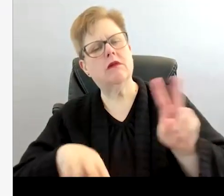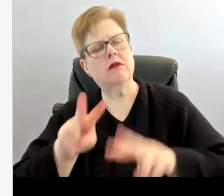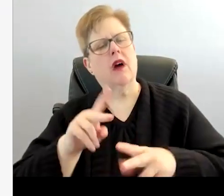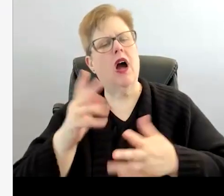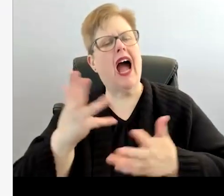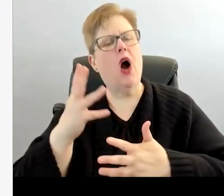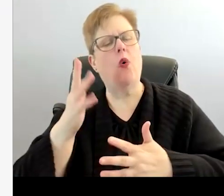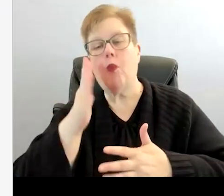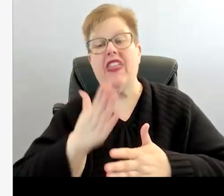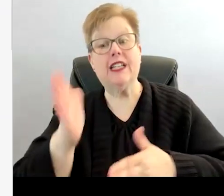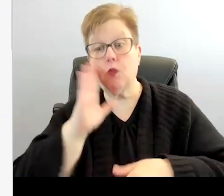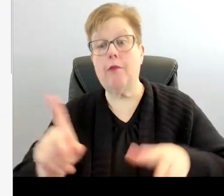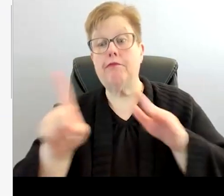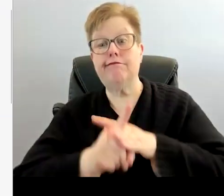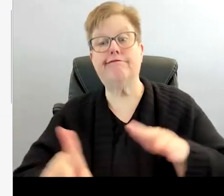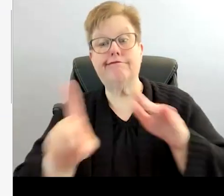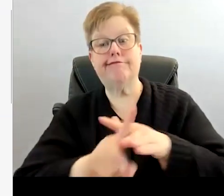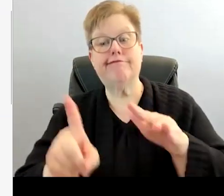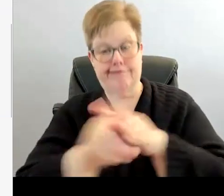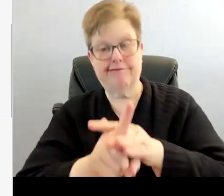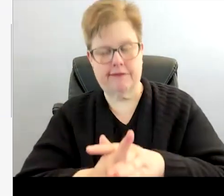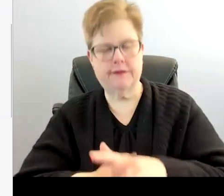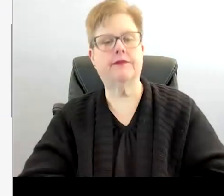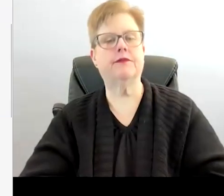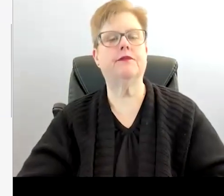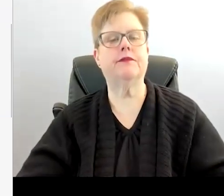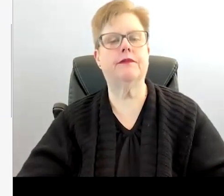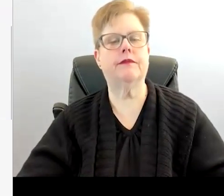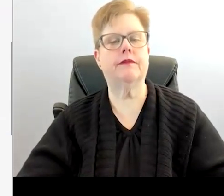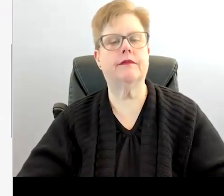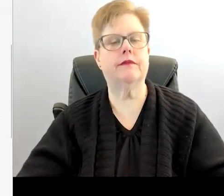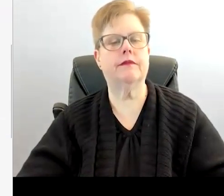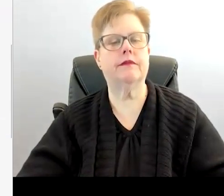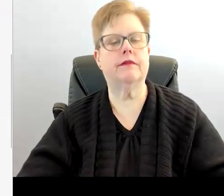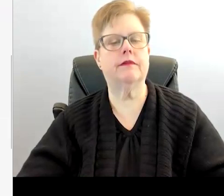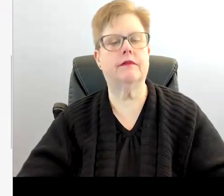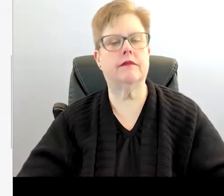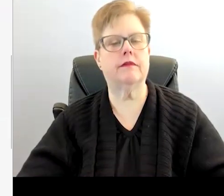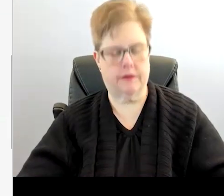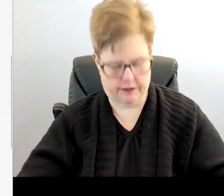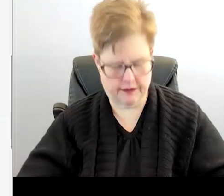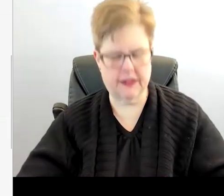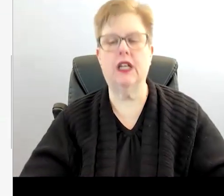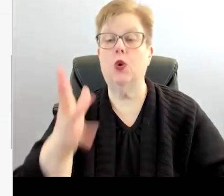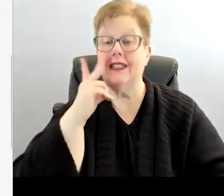will appear. You can also see information about what to do and a